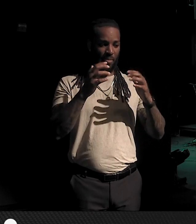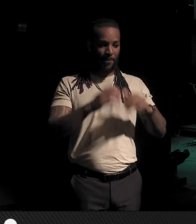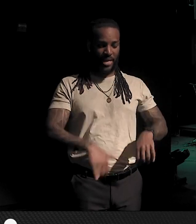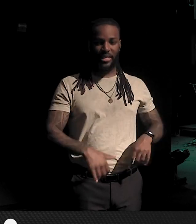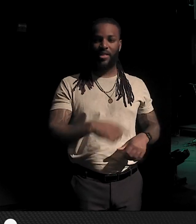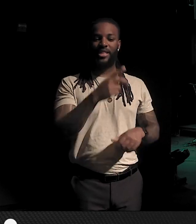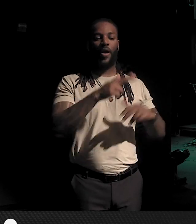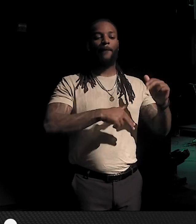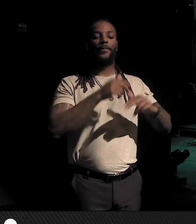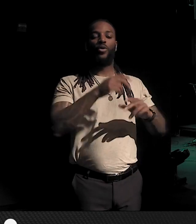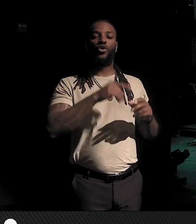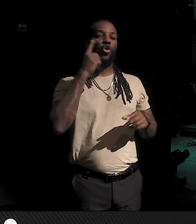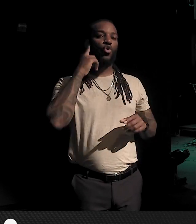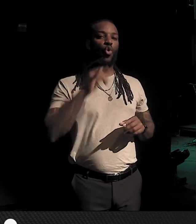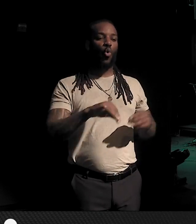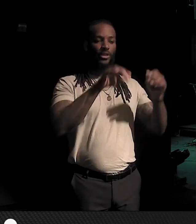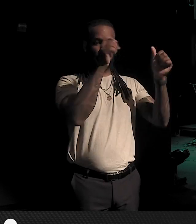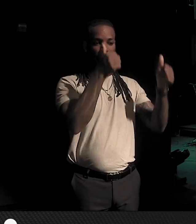calf.